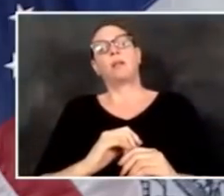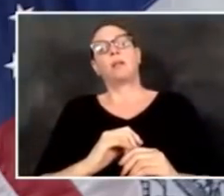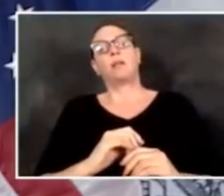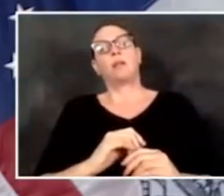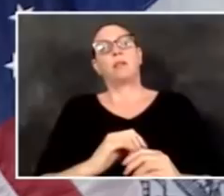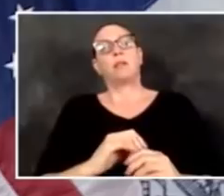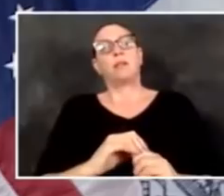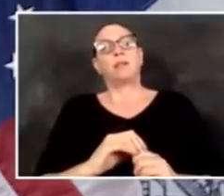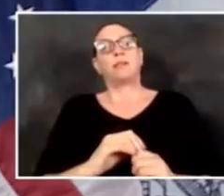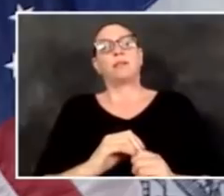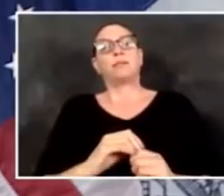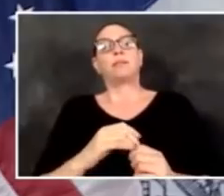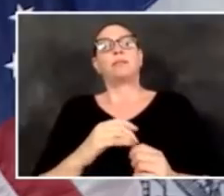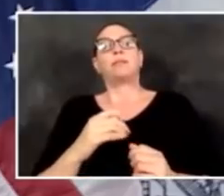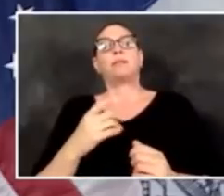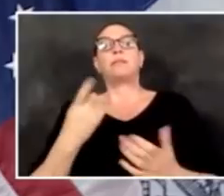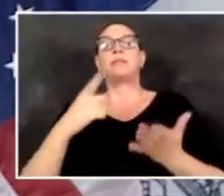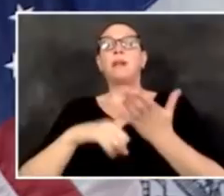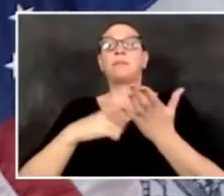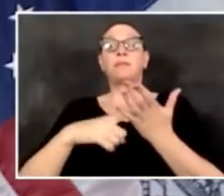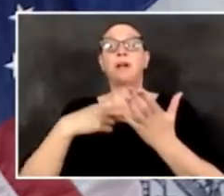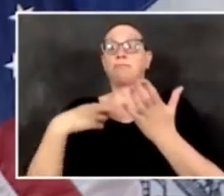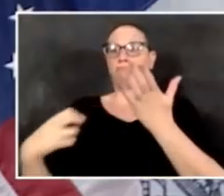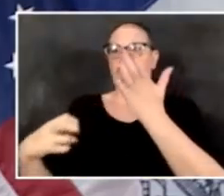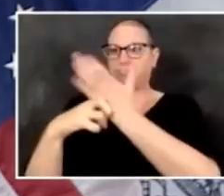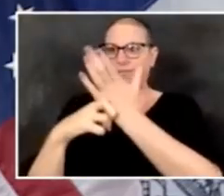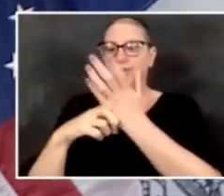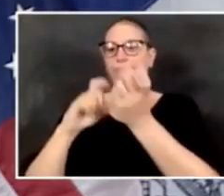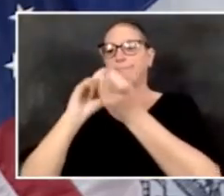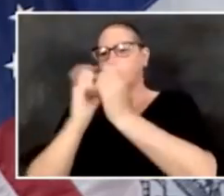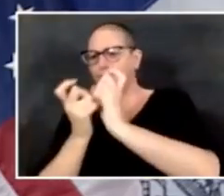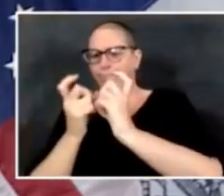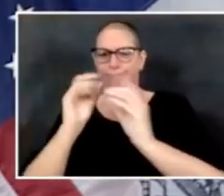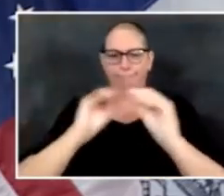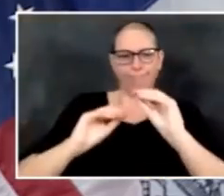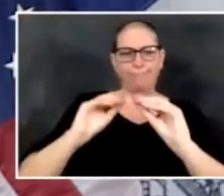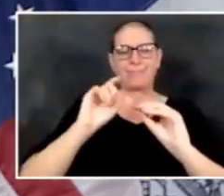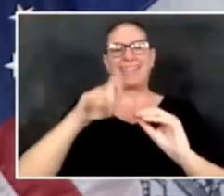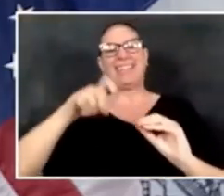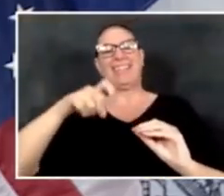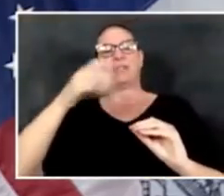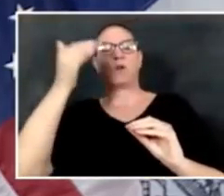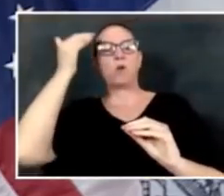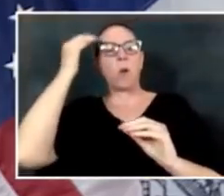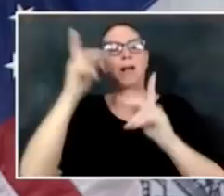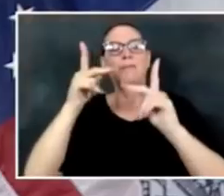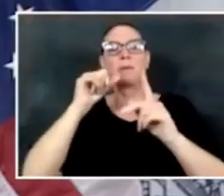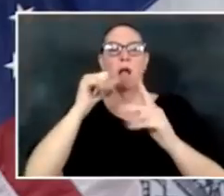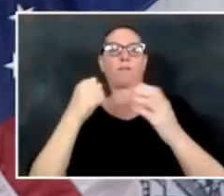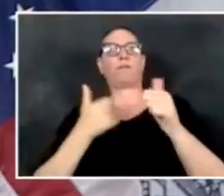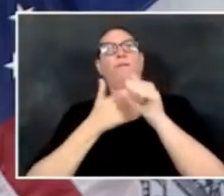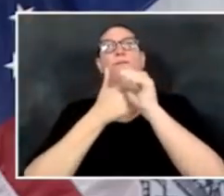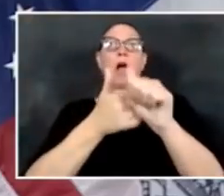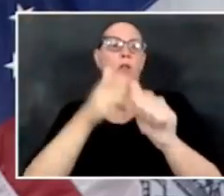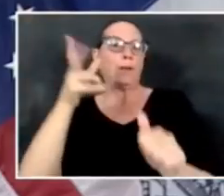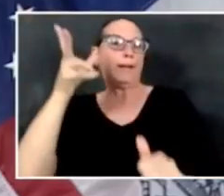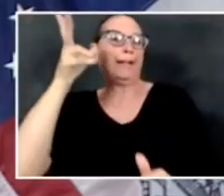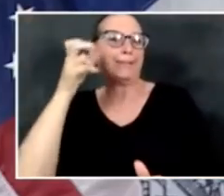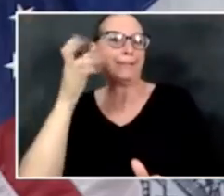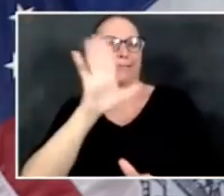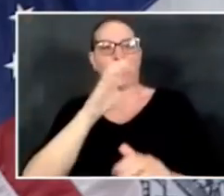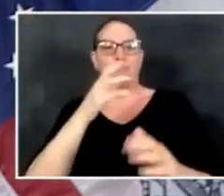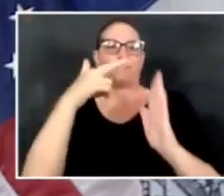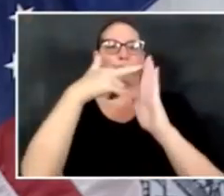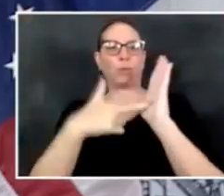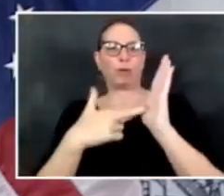they exercised enforcement in communities all over the city. By and large, we've seen New Yorkers really abiding by social